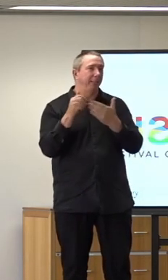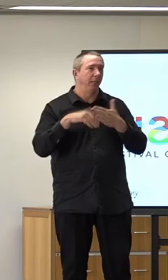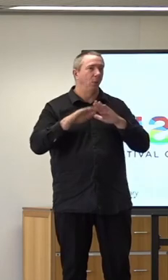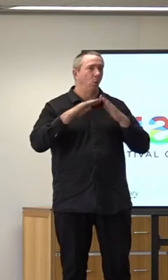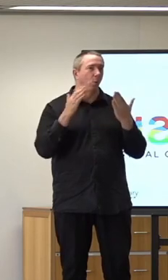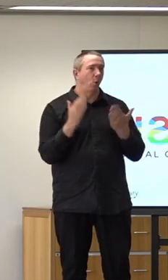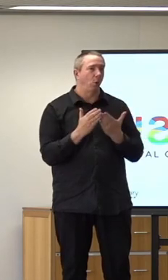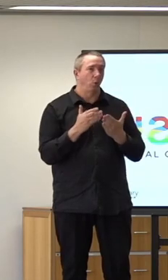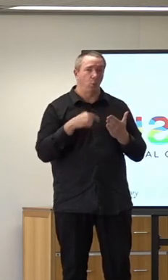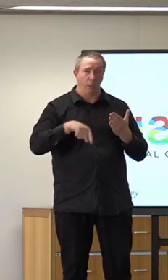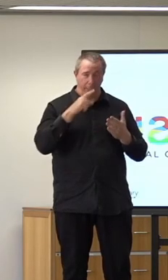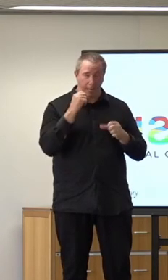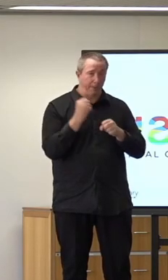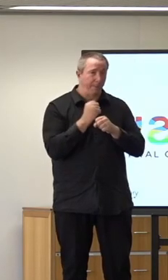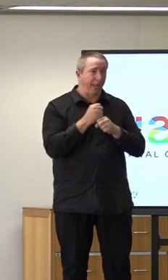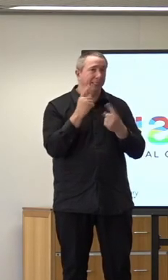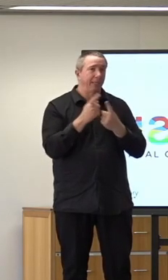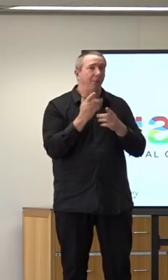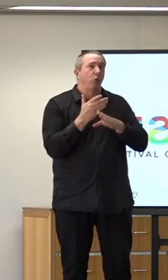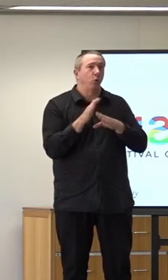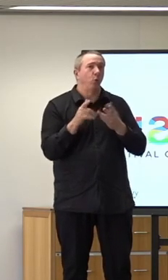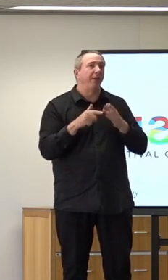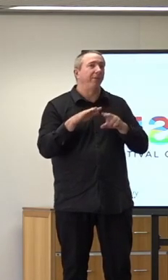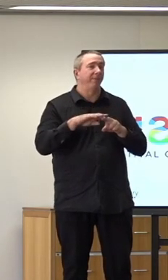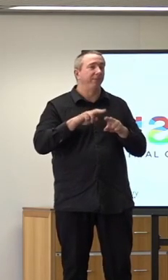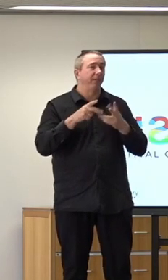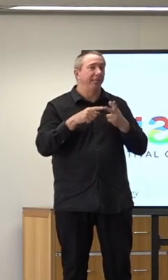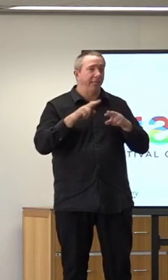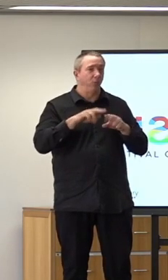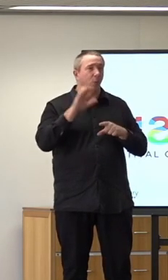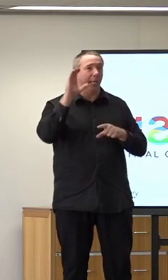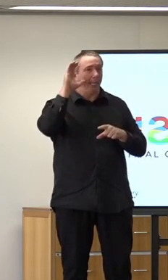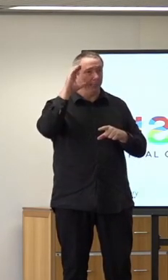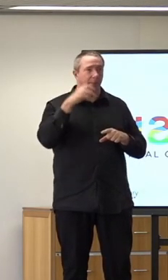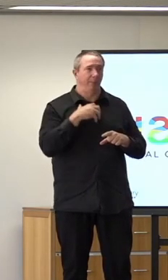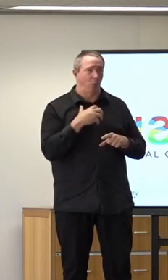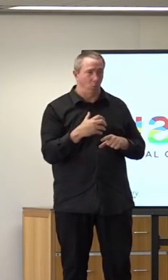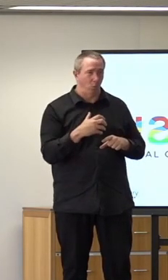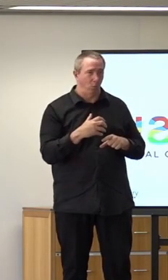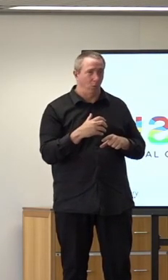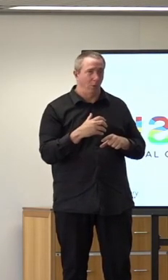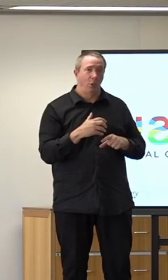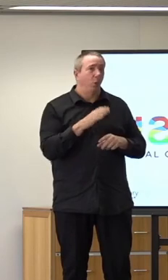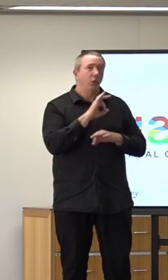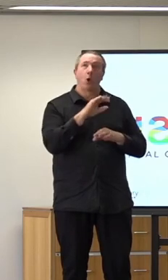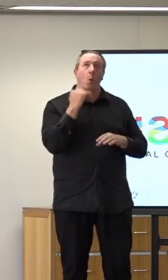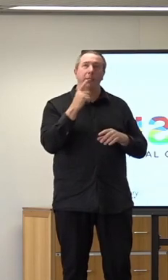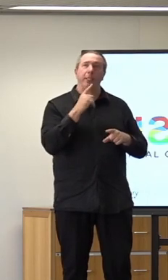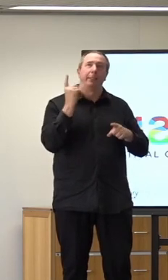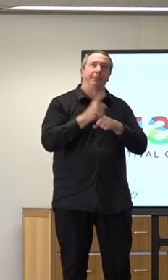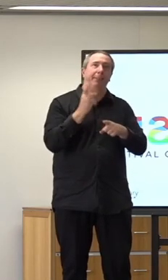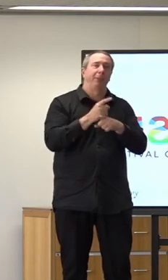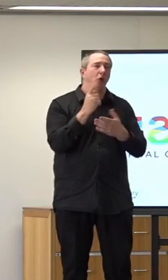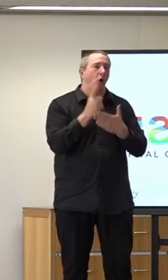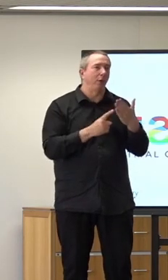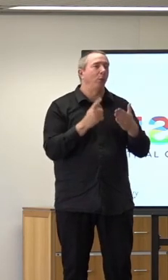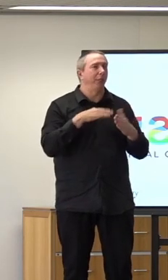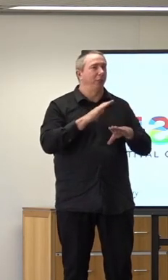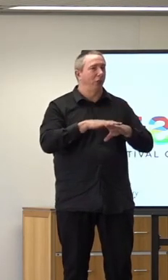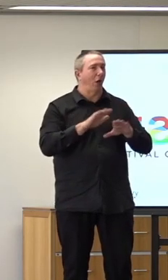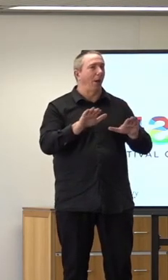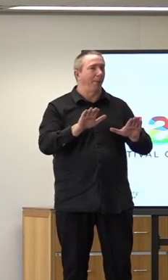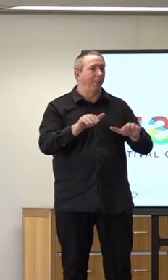really new if we listen more, I think. We don't always need to speak and assert. We just need time